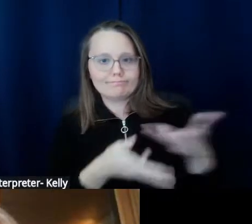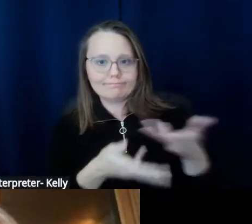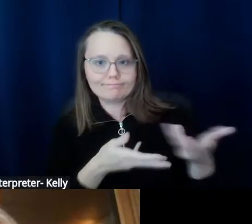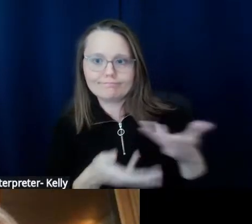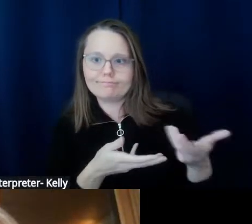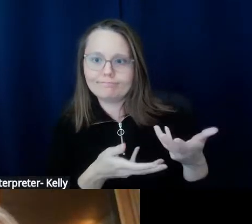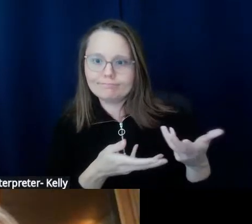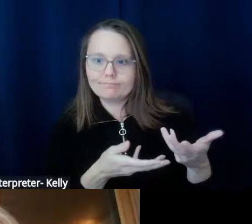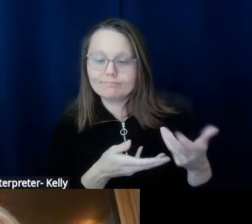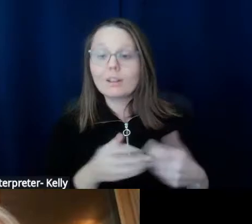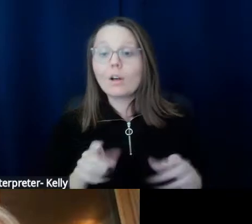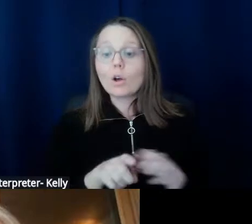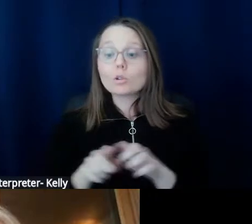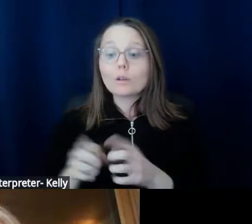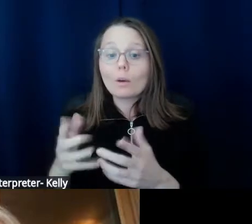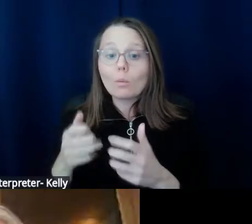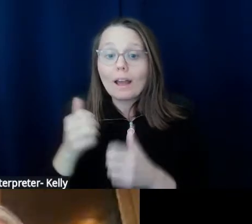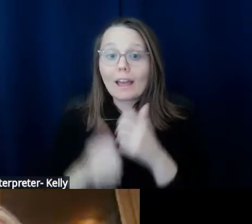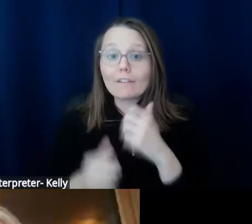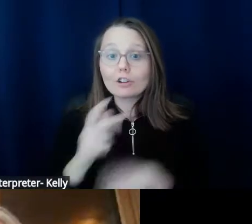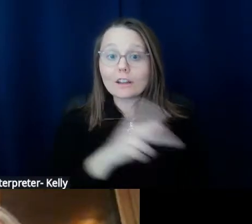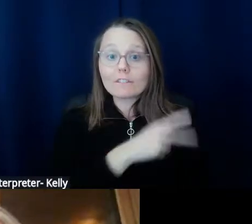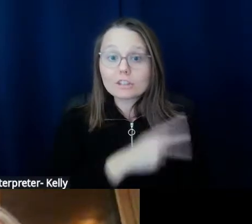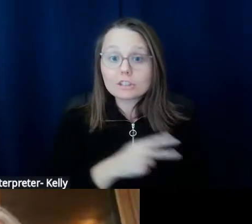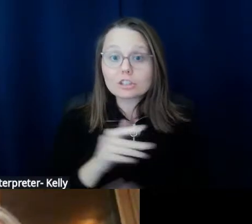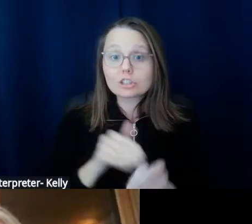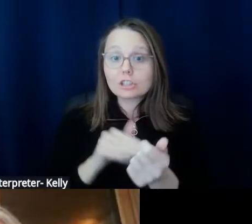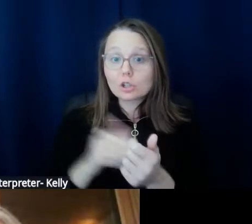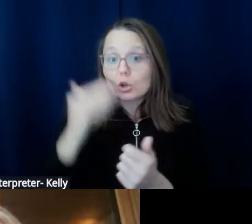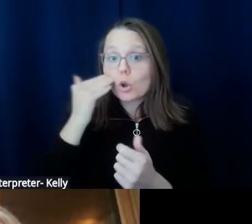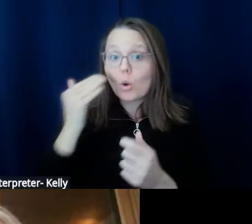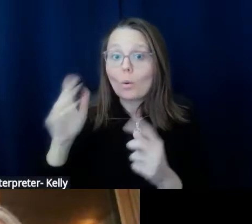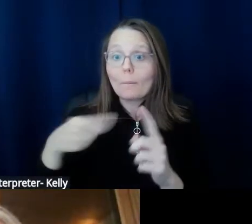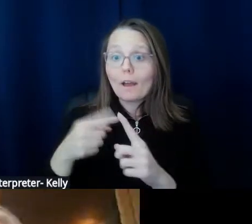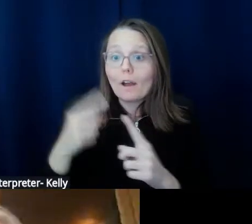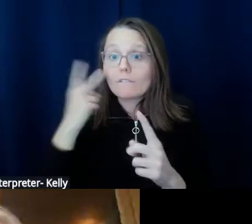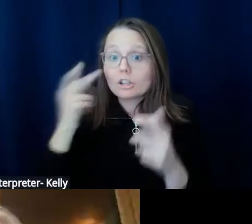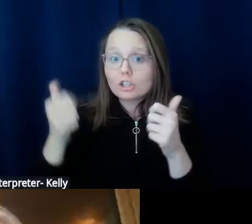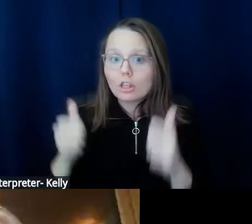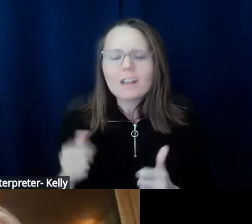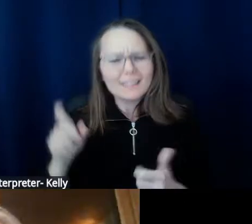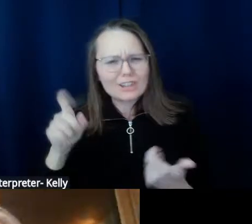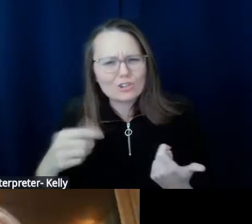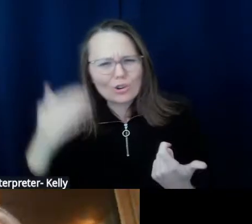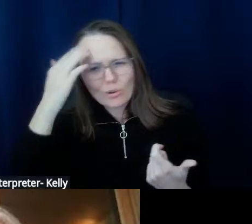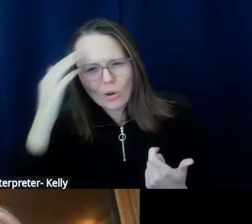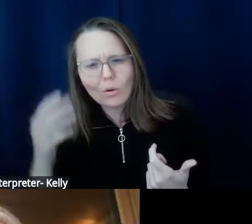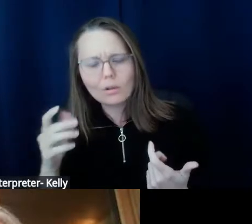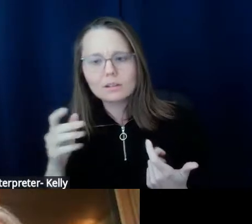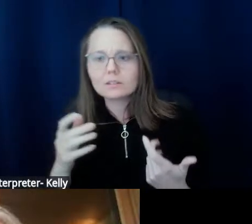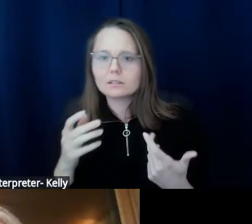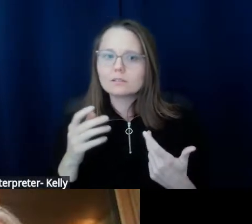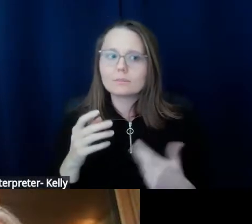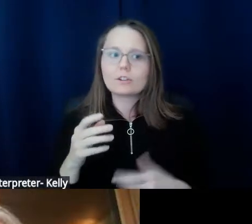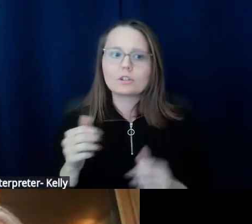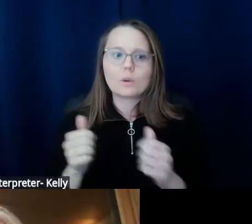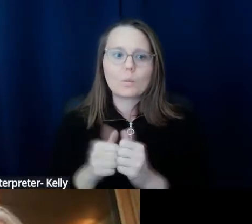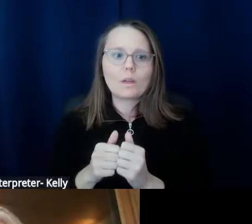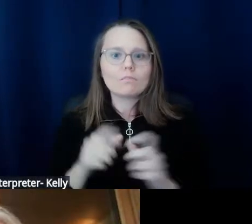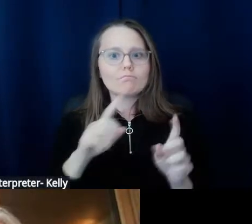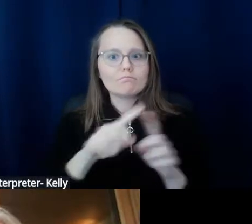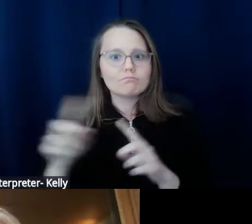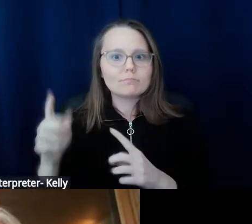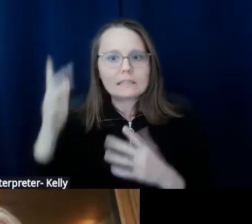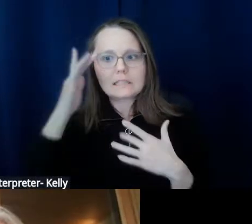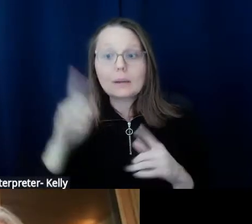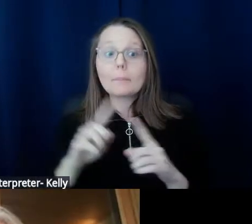say if there's one thing I want every physician to understand about vision loss, and they all know this, I think, especially in inherited retinal disease,